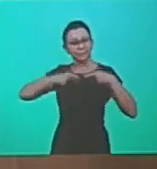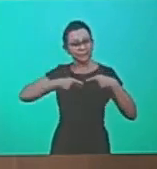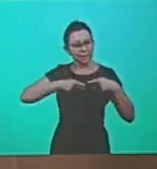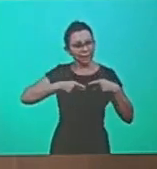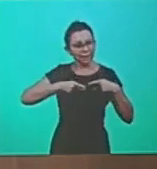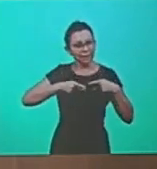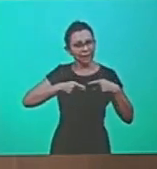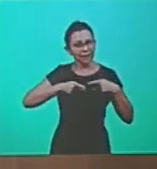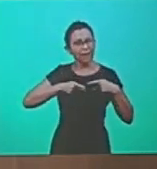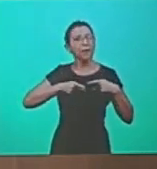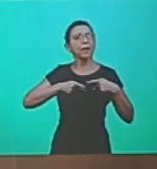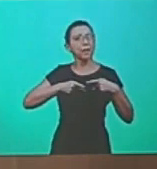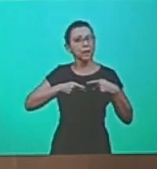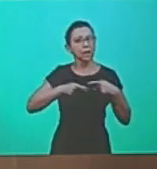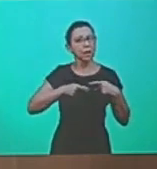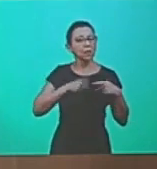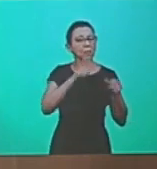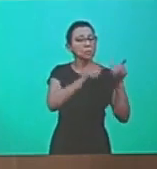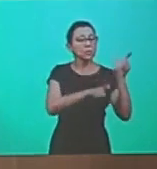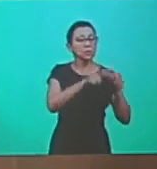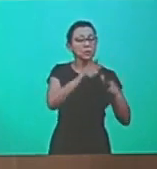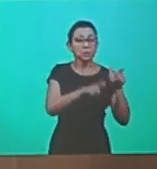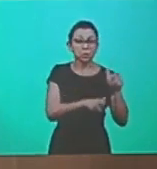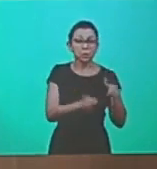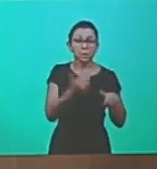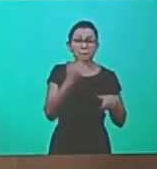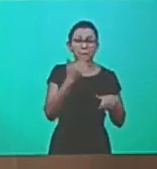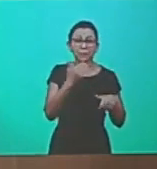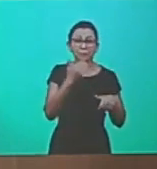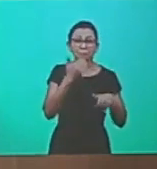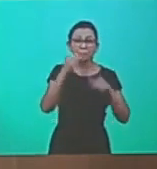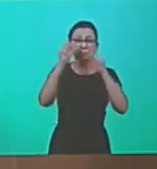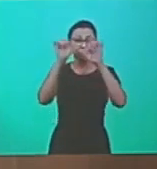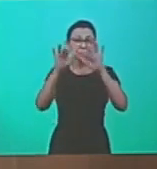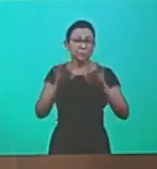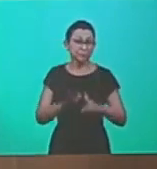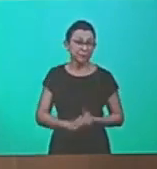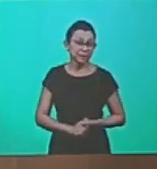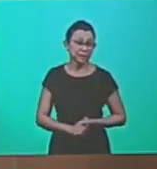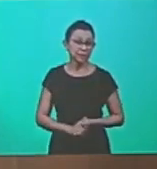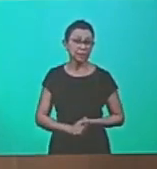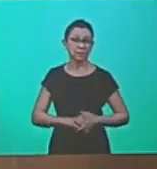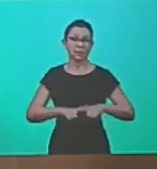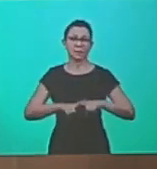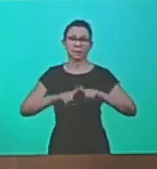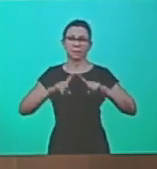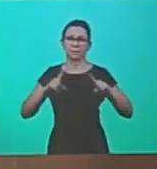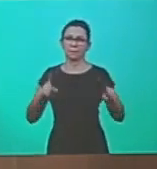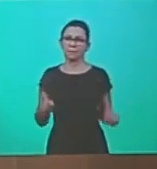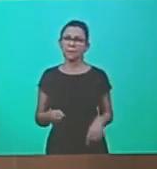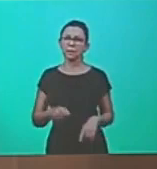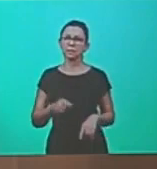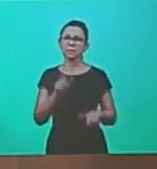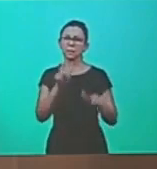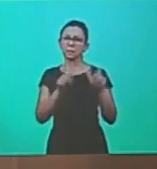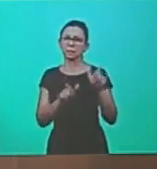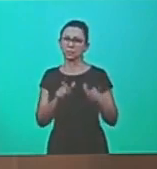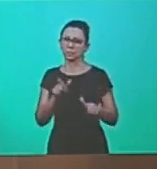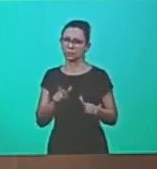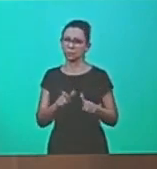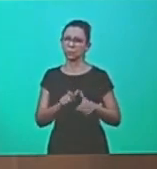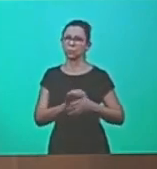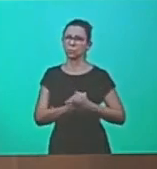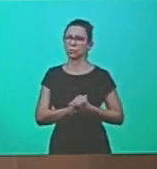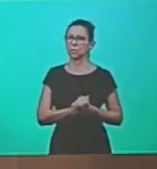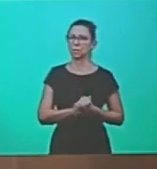place of prayer. It's a place with fellowship with the Lord. So when you guys aren't paying attention, you lose the